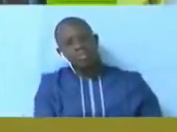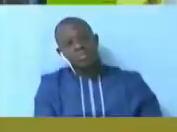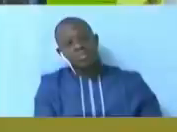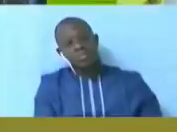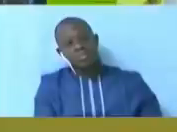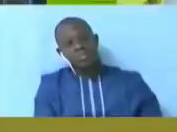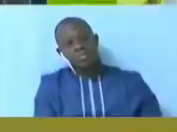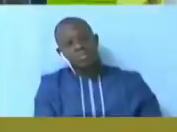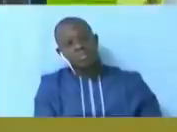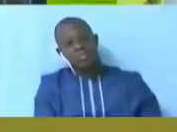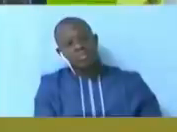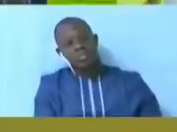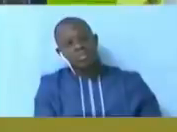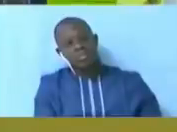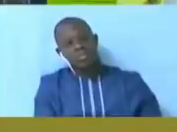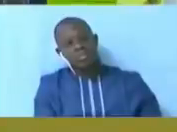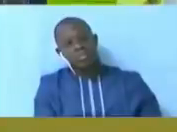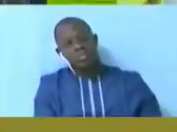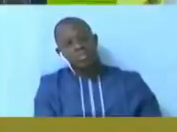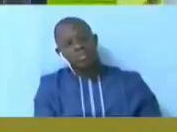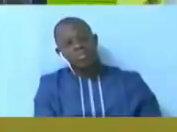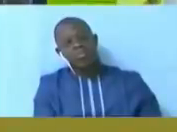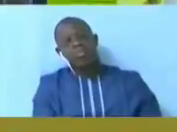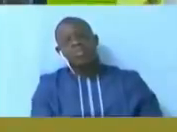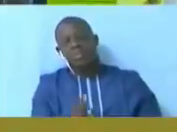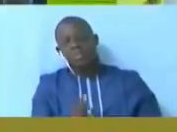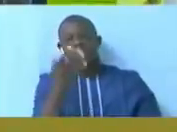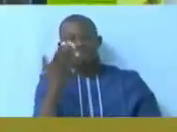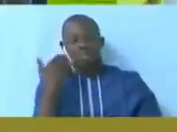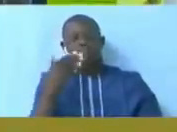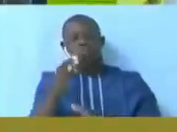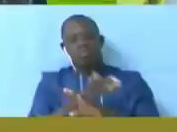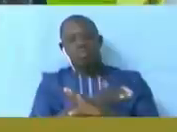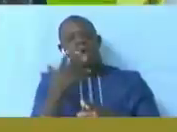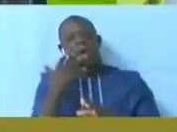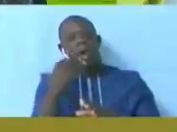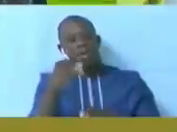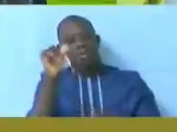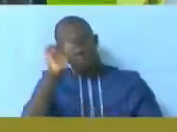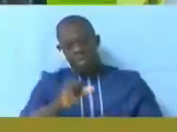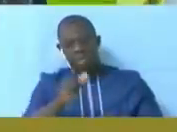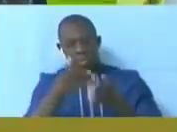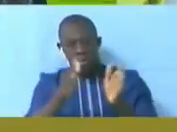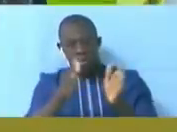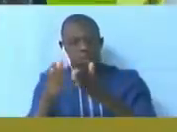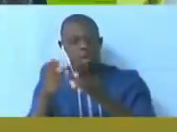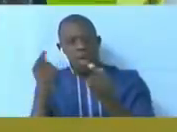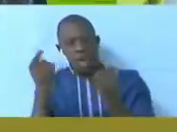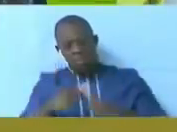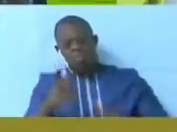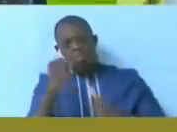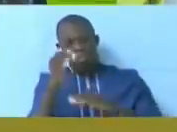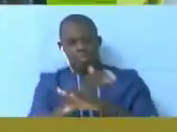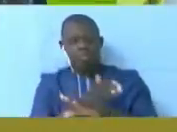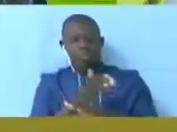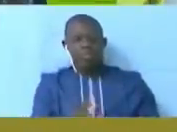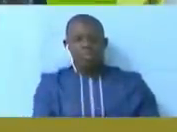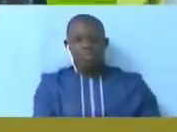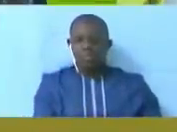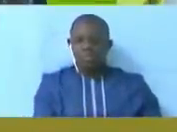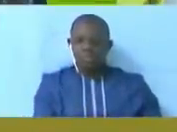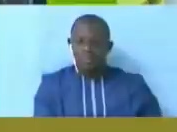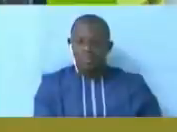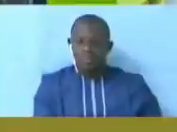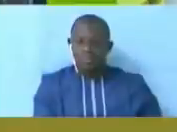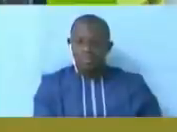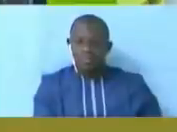So that was how bad the system was. Nyinem ko di mi yalan ko mi ay tandir ko tanyanyi mbe sangaralin. And